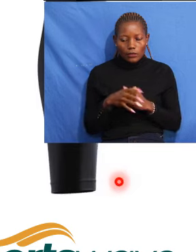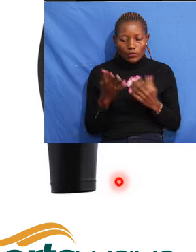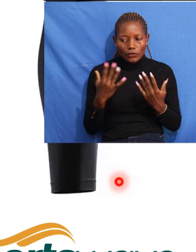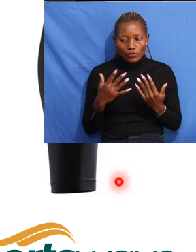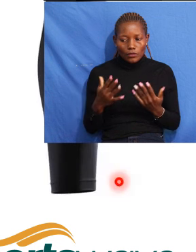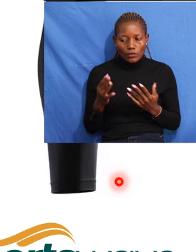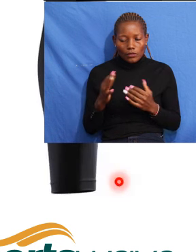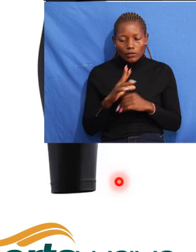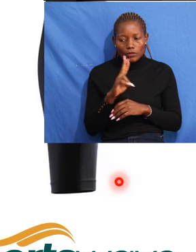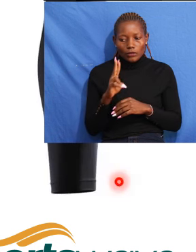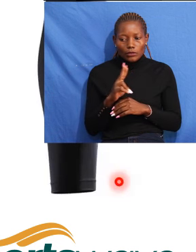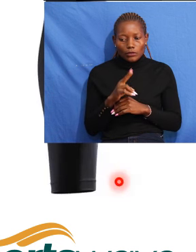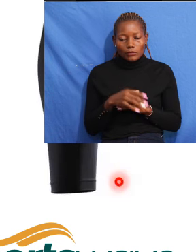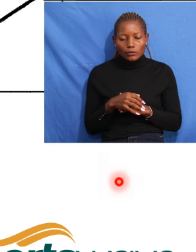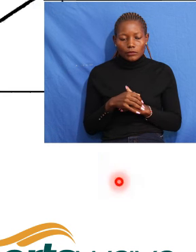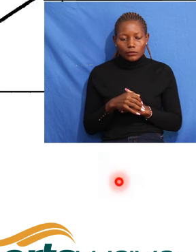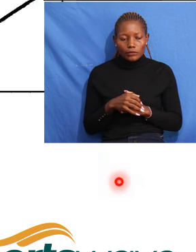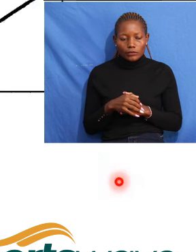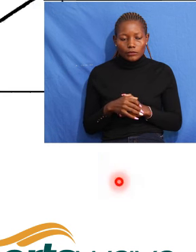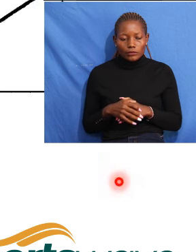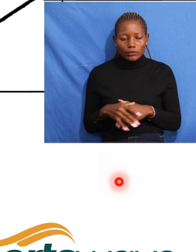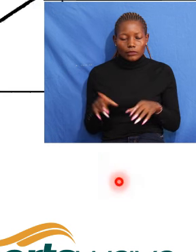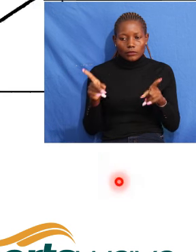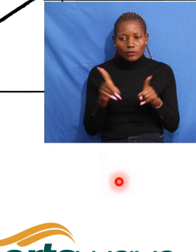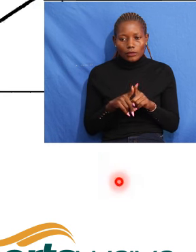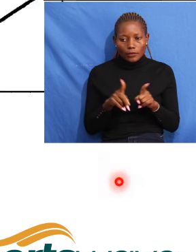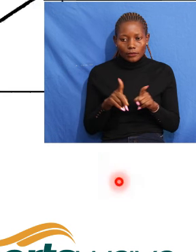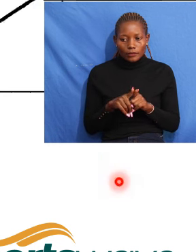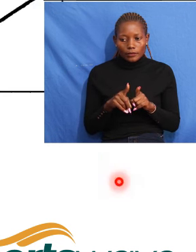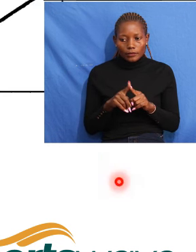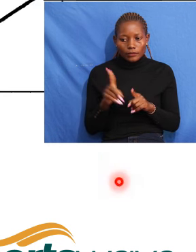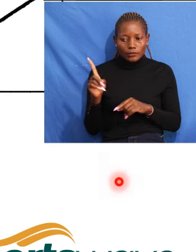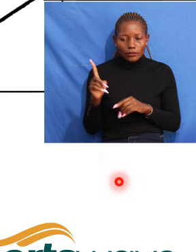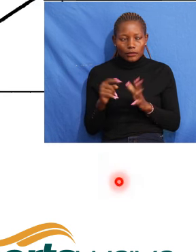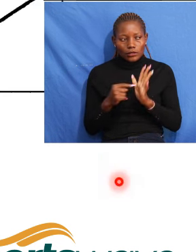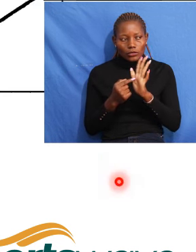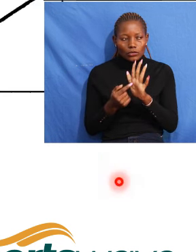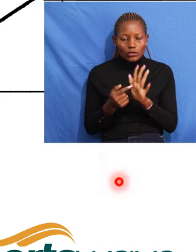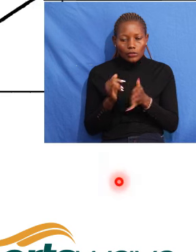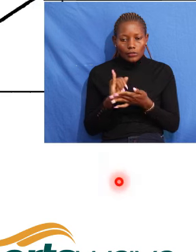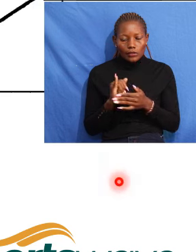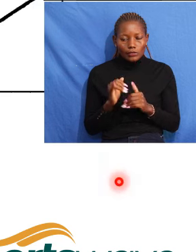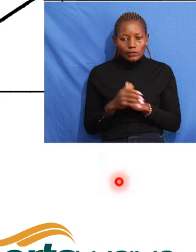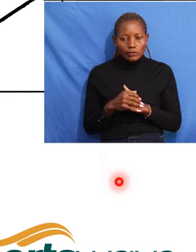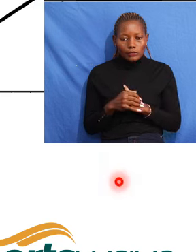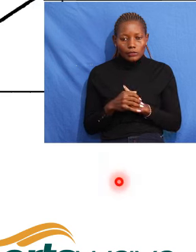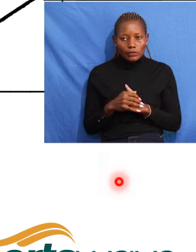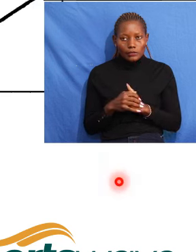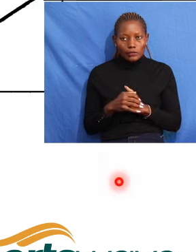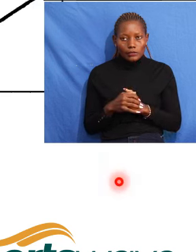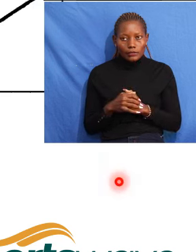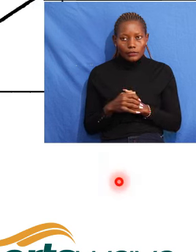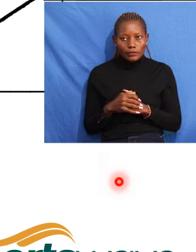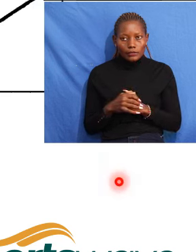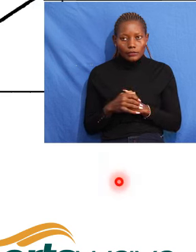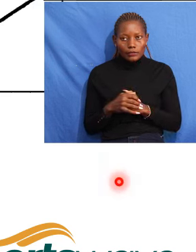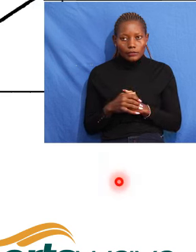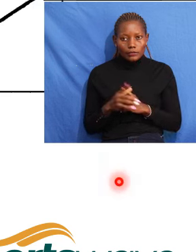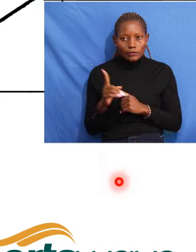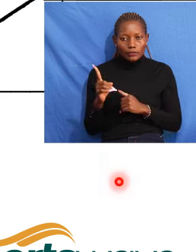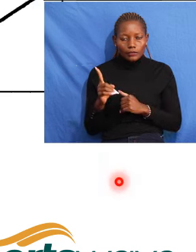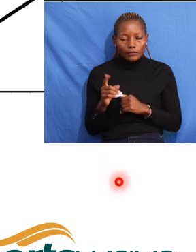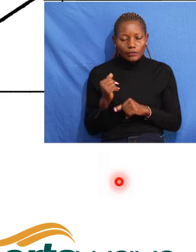and performance. And this study shows that the compression garments works